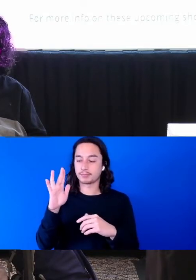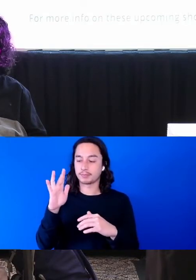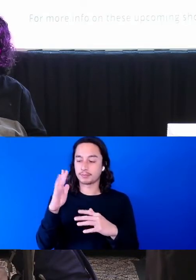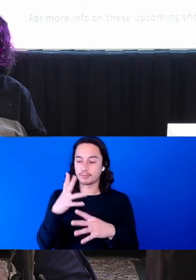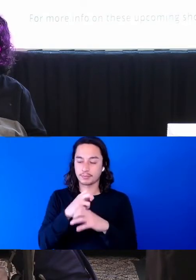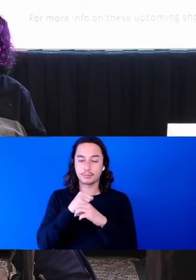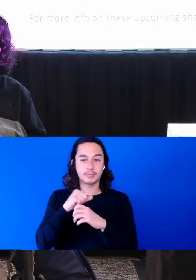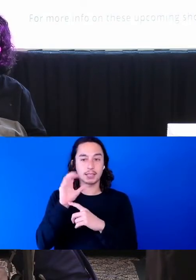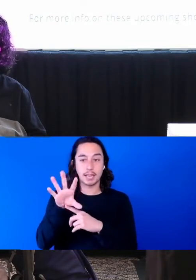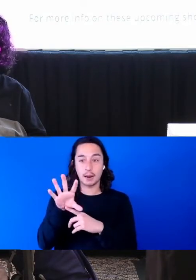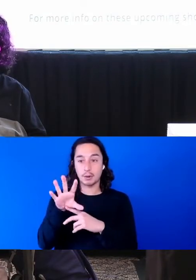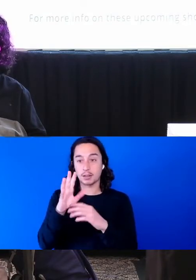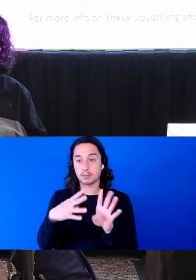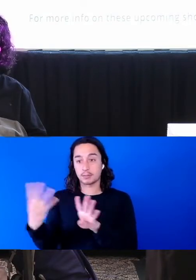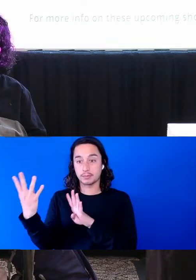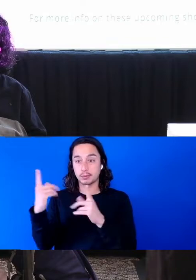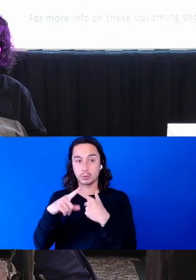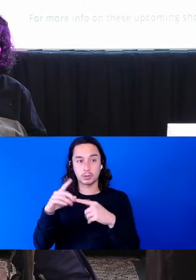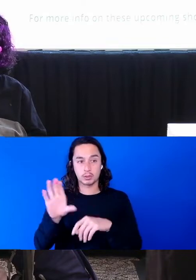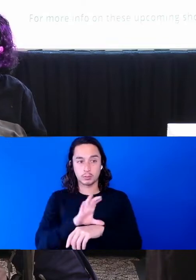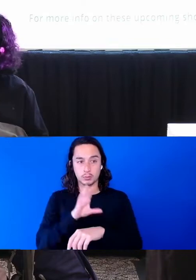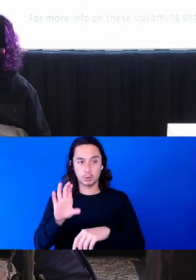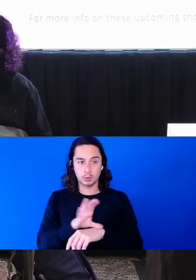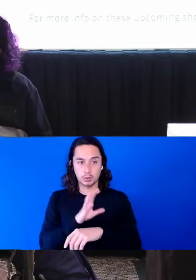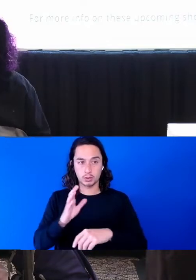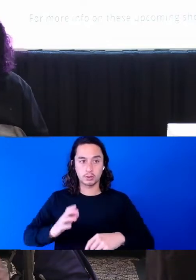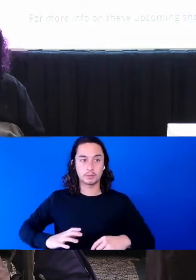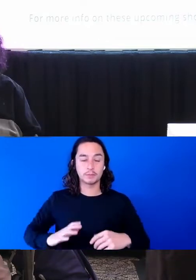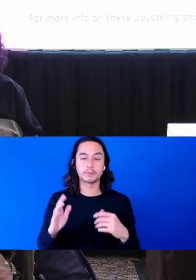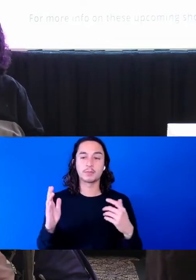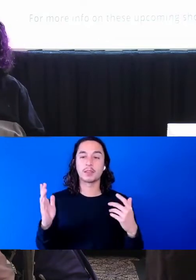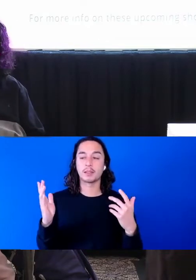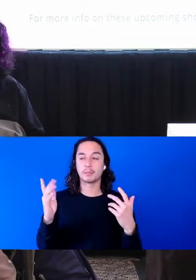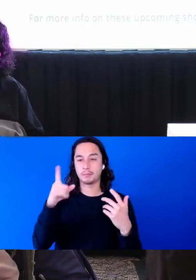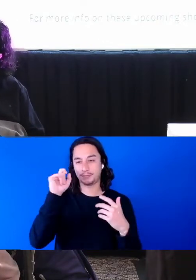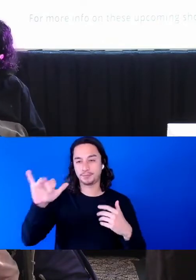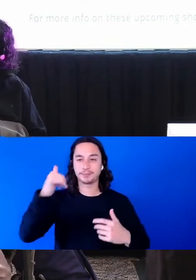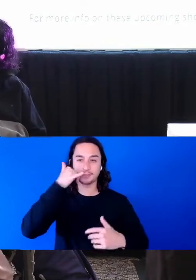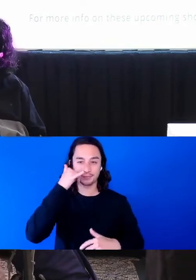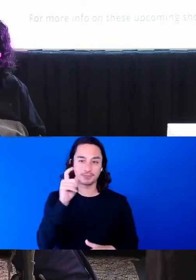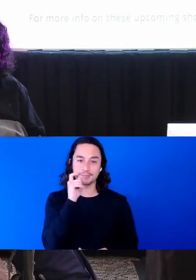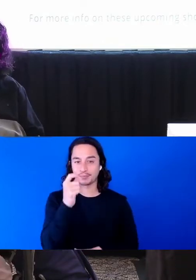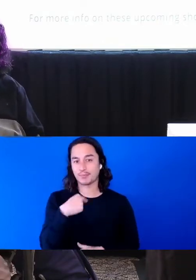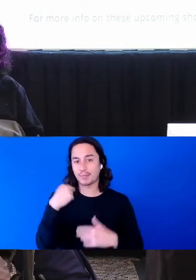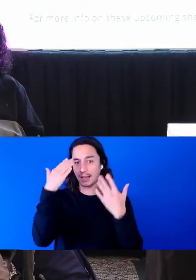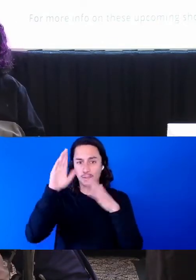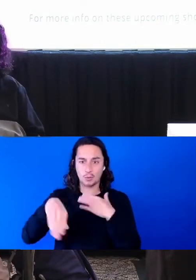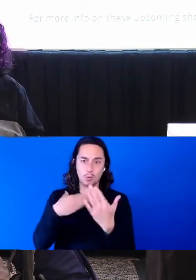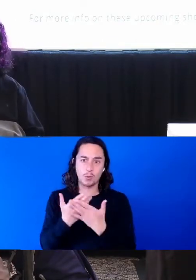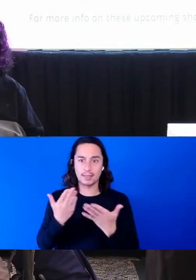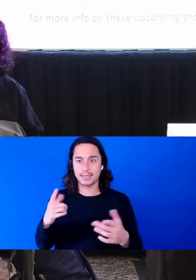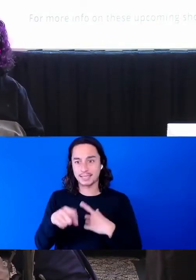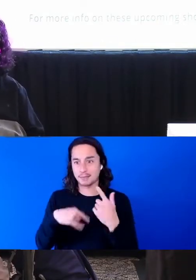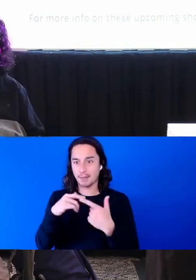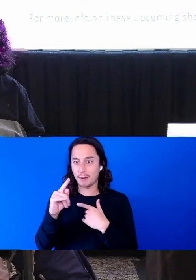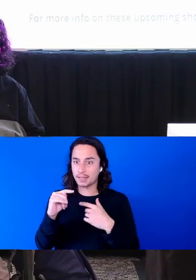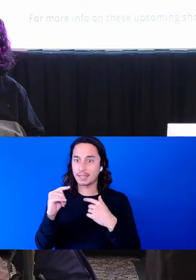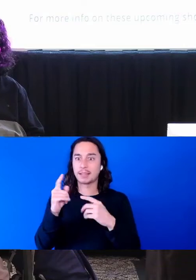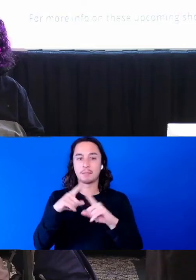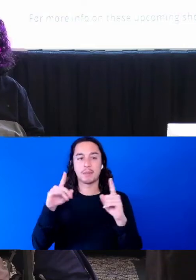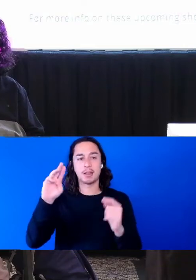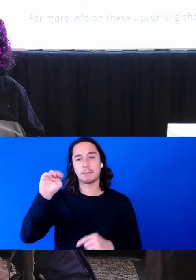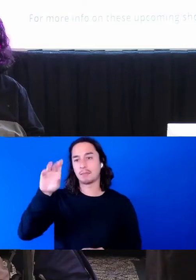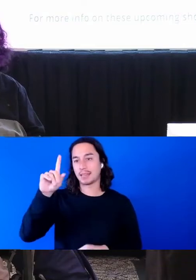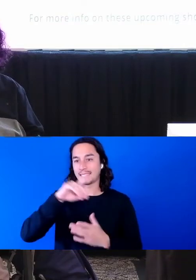going to your computer from this NDI app on the phone. It's really cool. I don't know all the things about it. The media designer is way smarter than that.